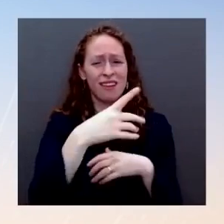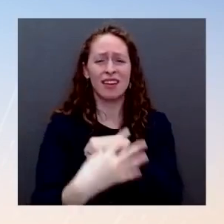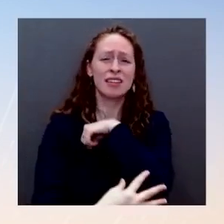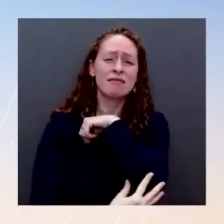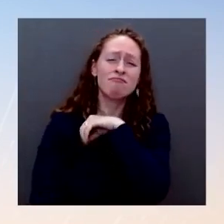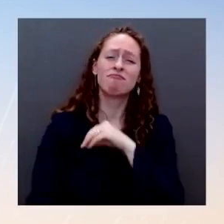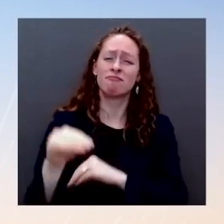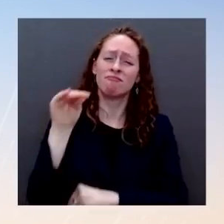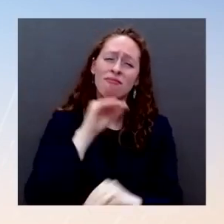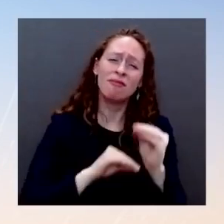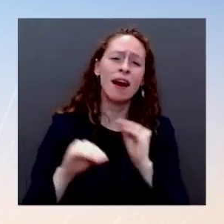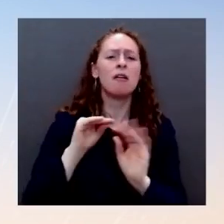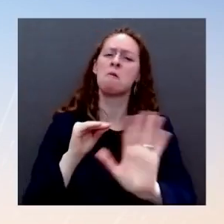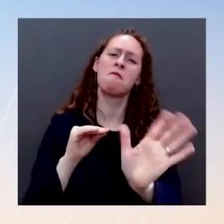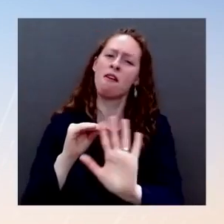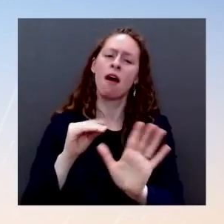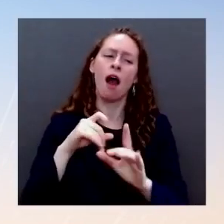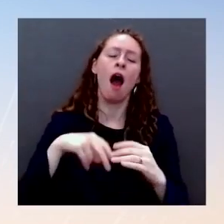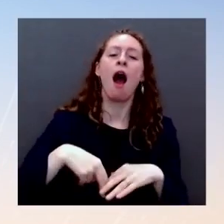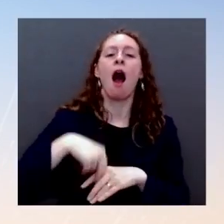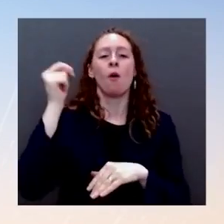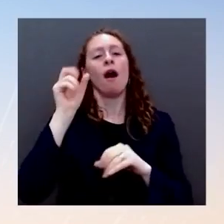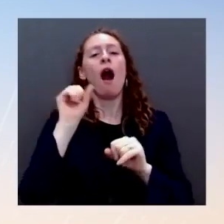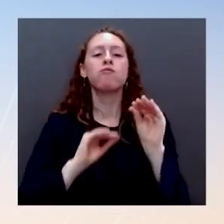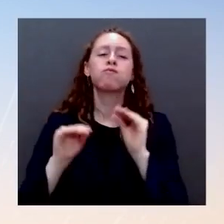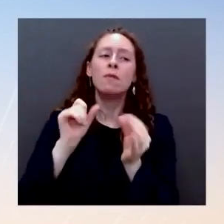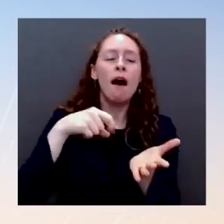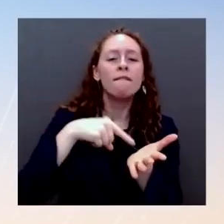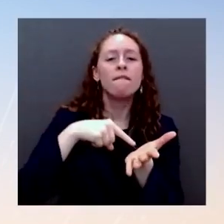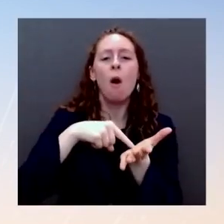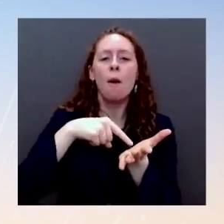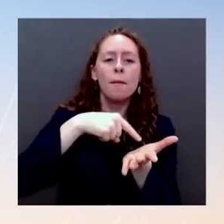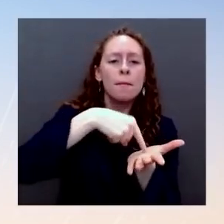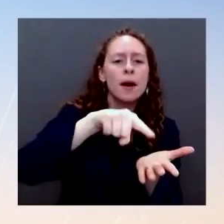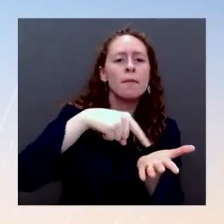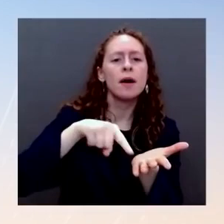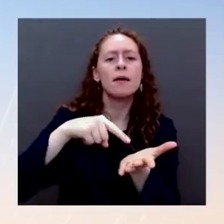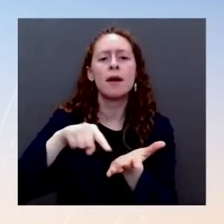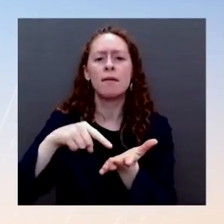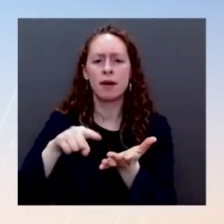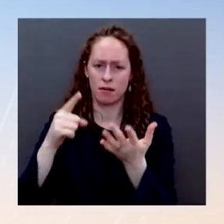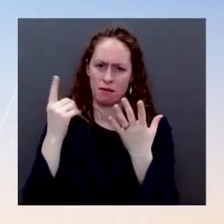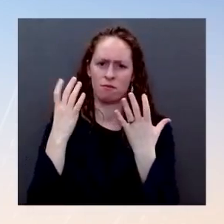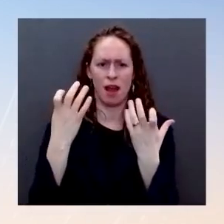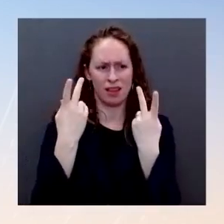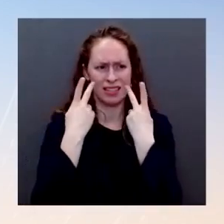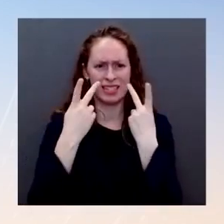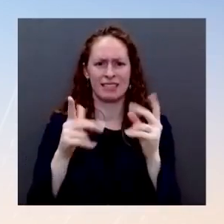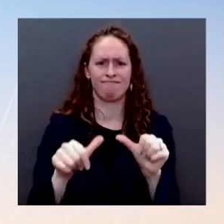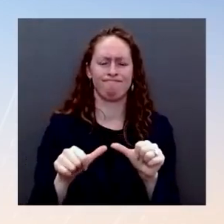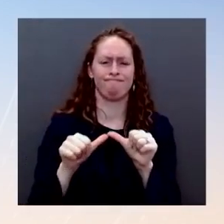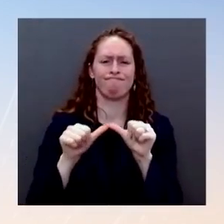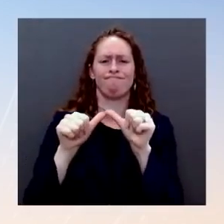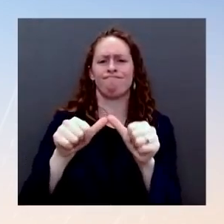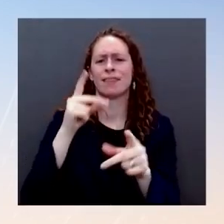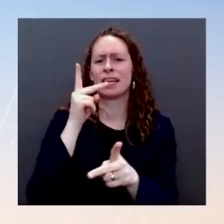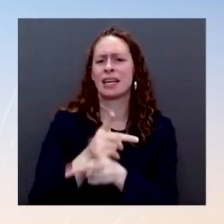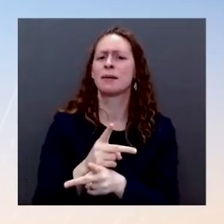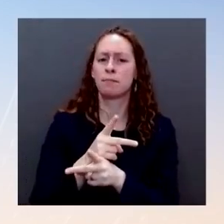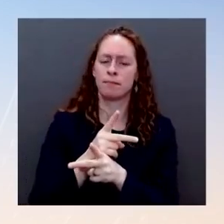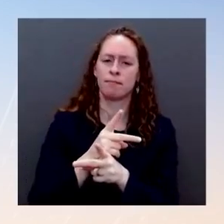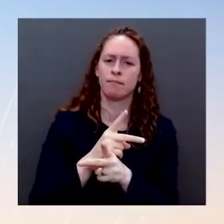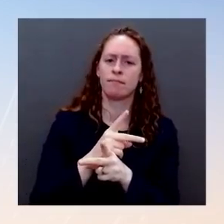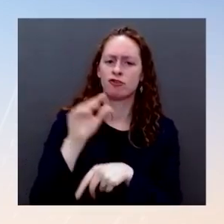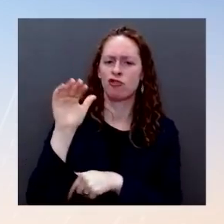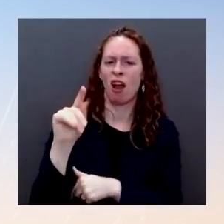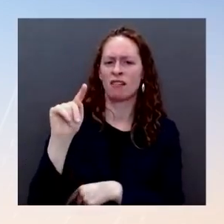himself. So he absolutely wants to see an extension of the child tax credit. I would note, this doesn't answer your question, but I thought this was an interesting thing. Someone shared with me